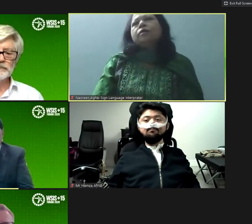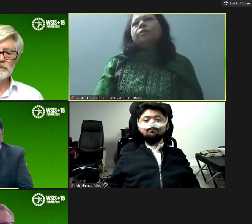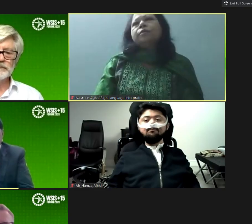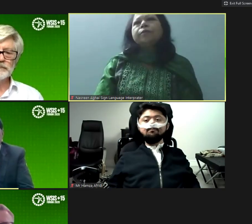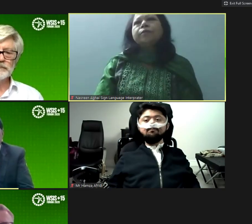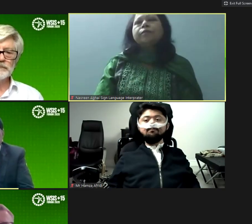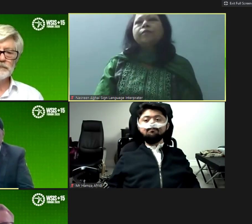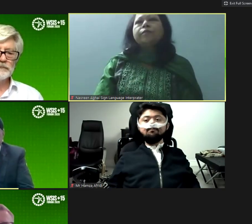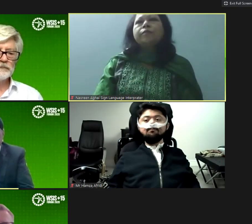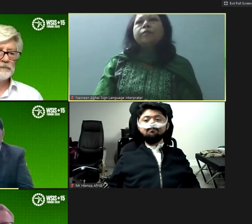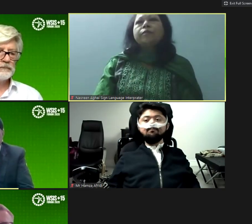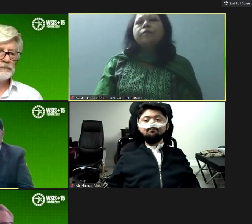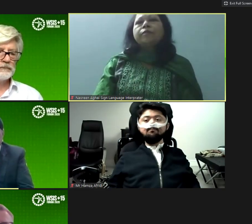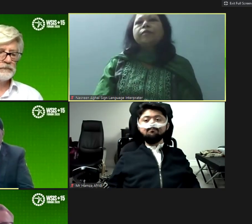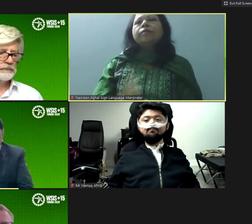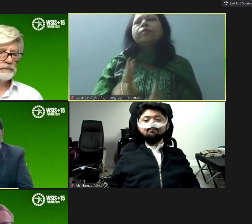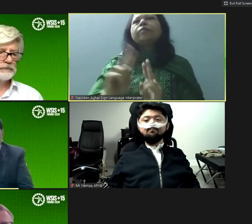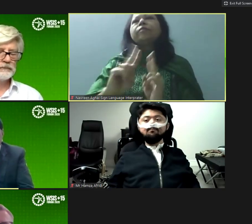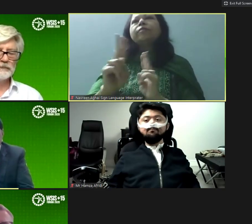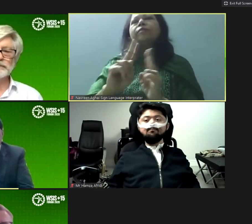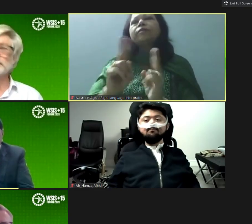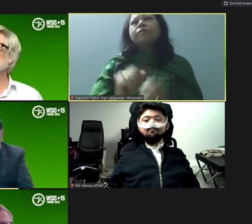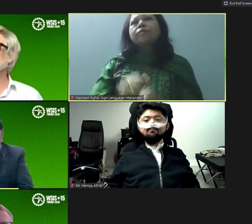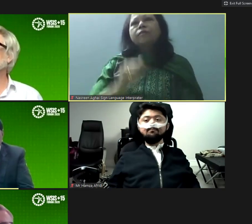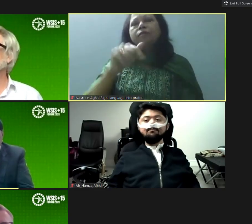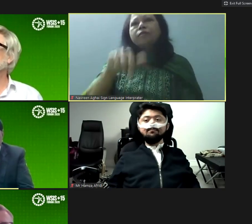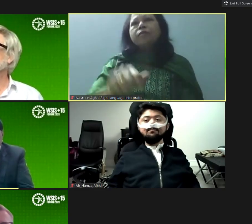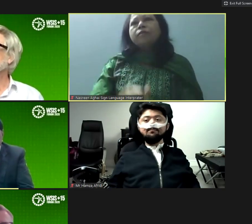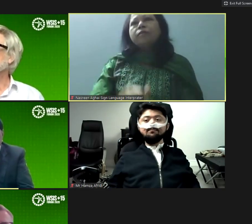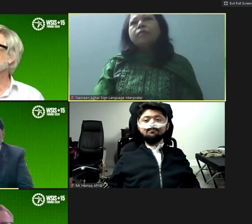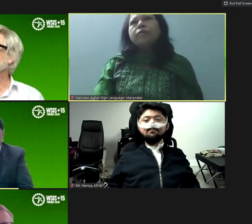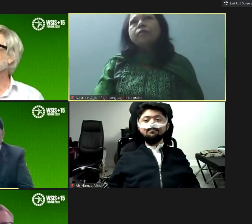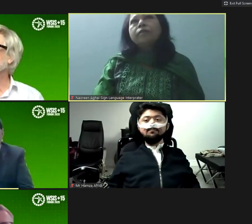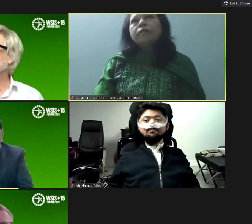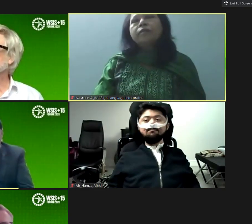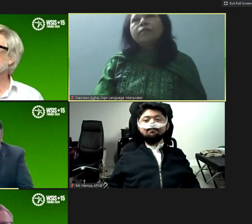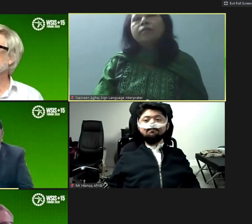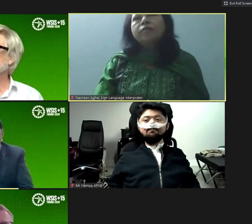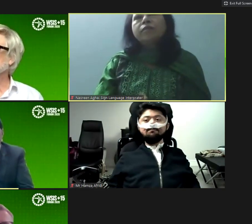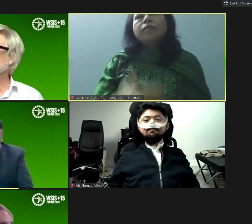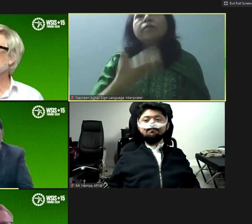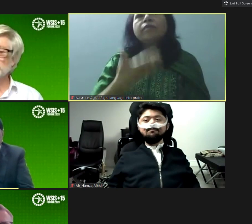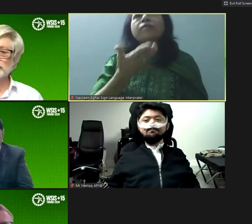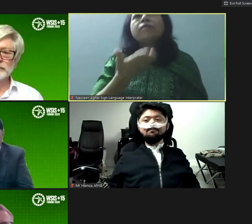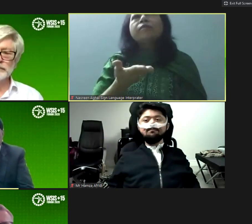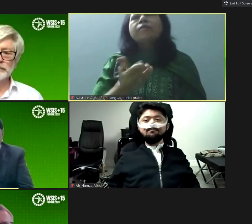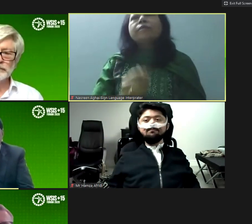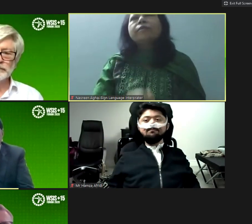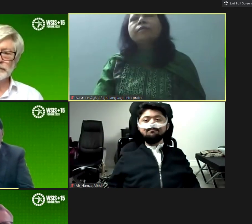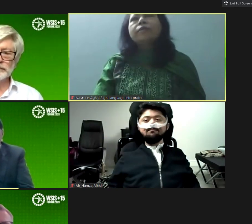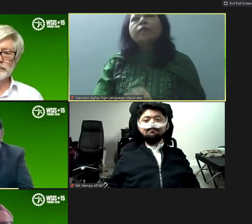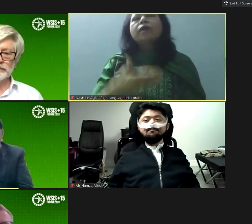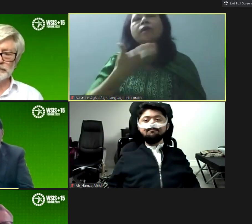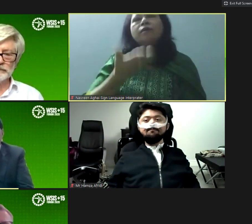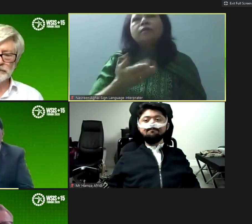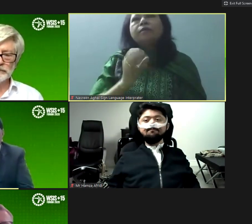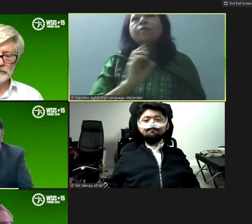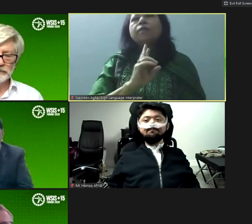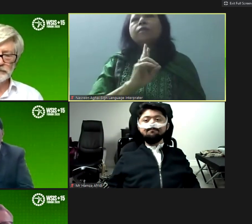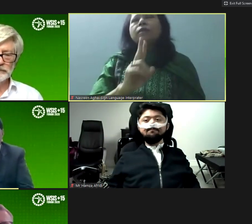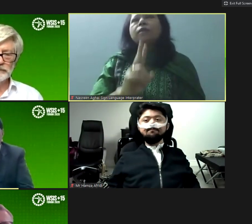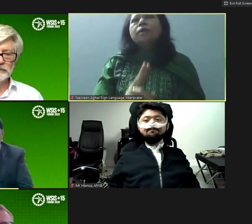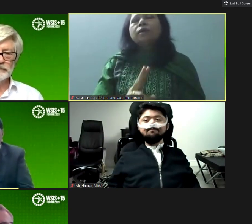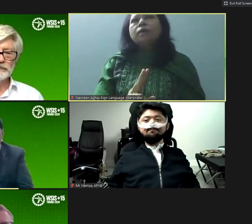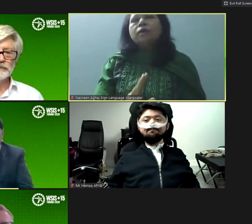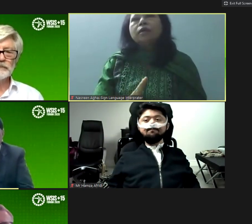So the very discussion that would take place, that would enrich us and allow us to get